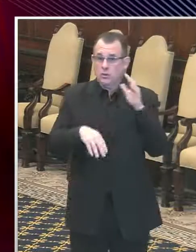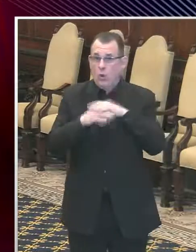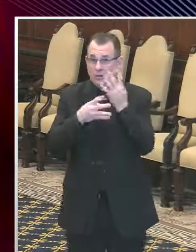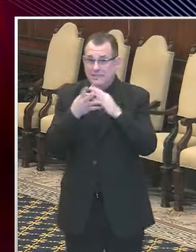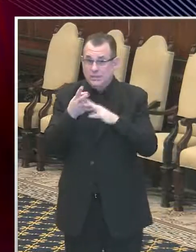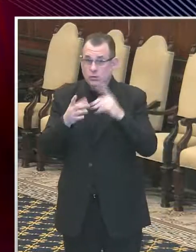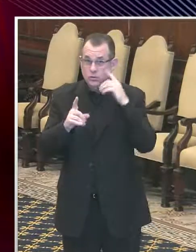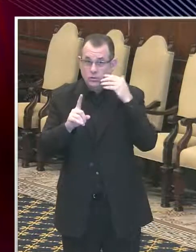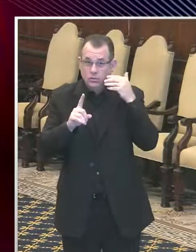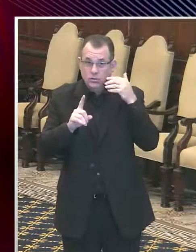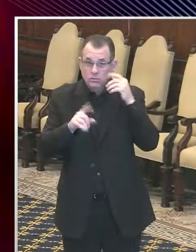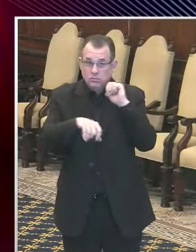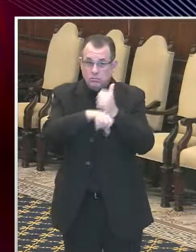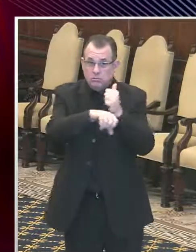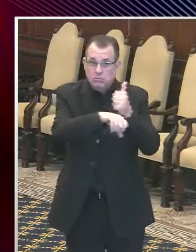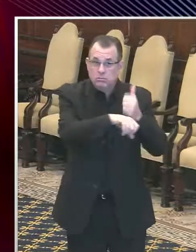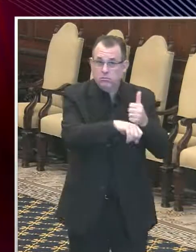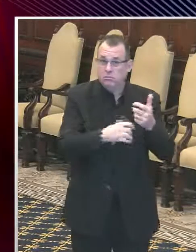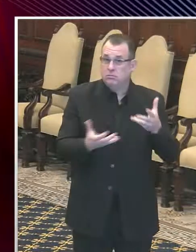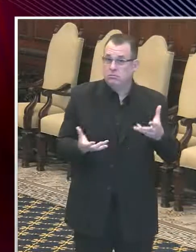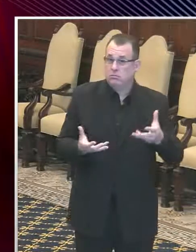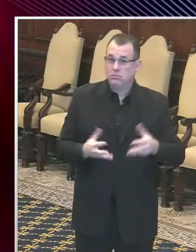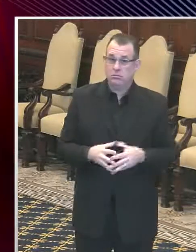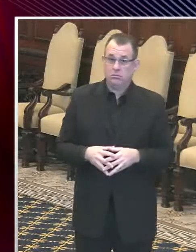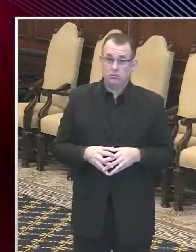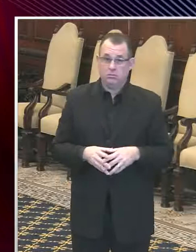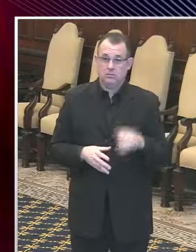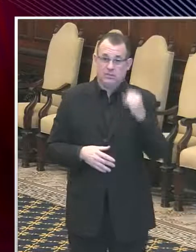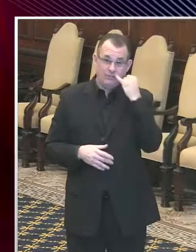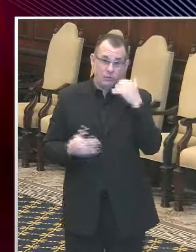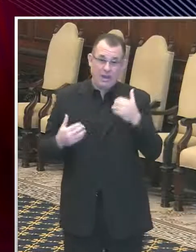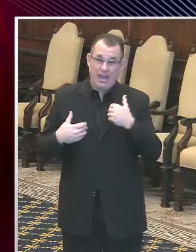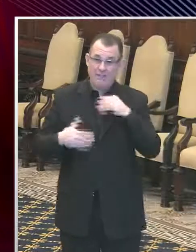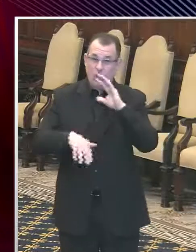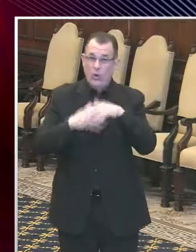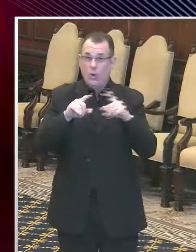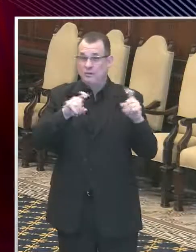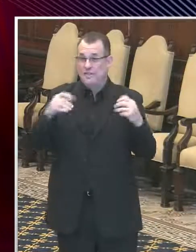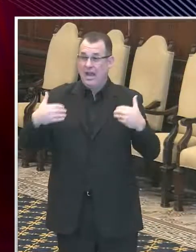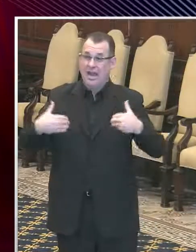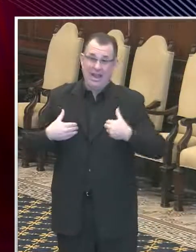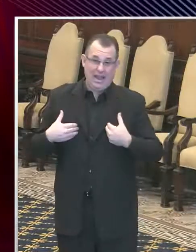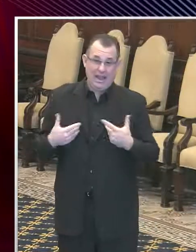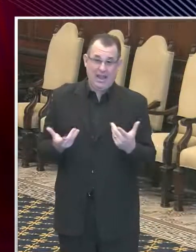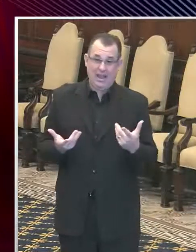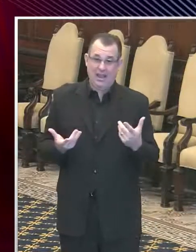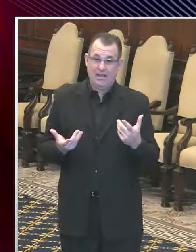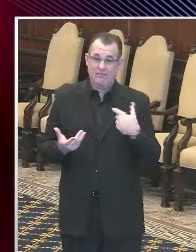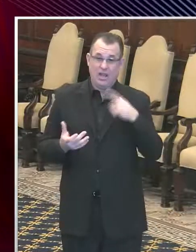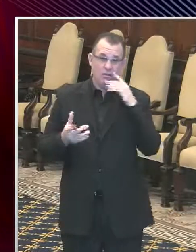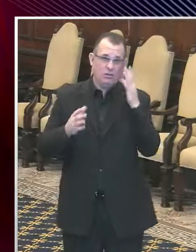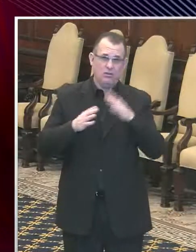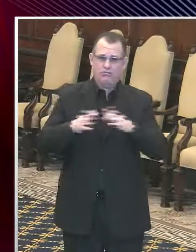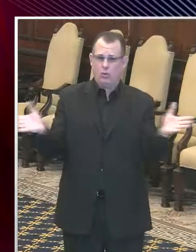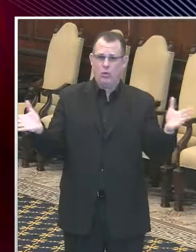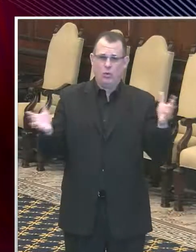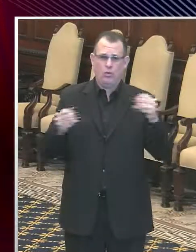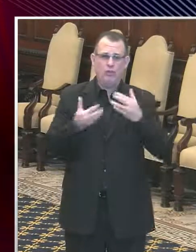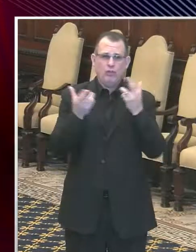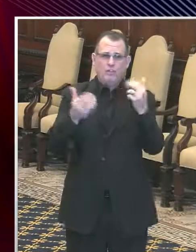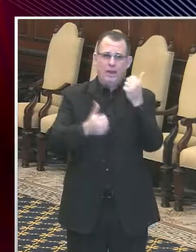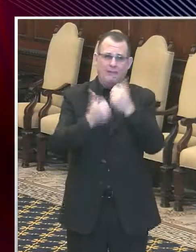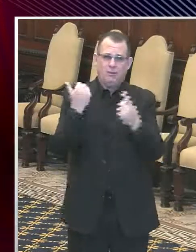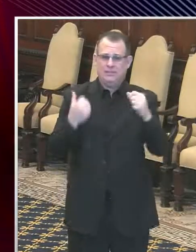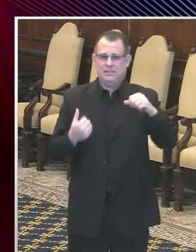basis? So if we had all the tests, if we had many more tests available, I would broaden our recommendations for who to be tested. The